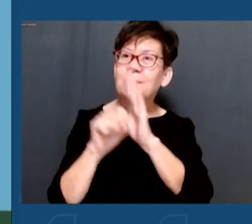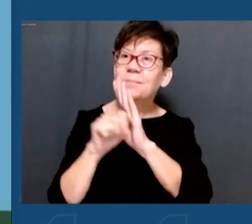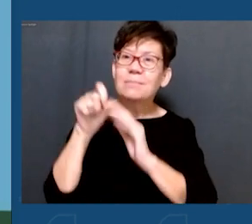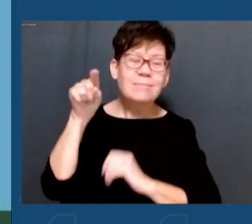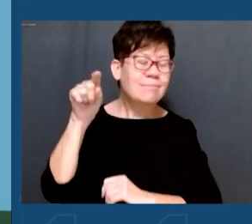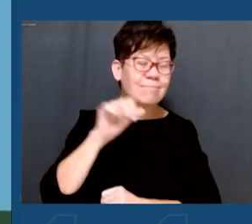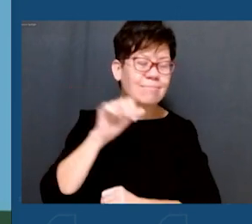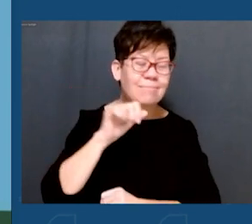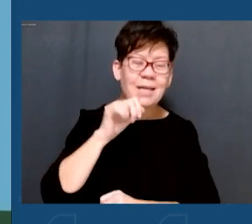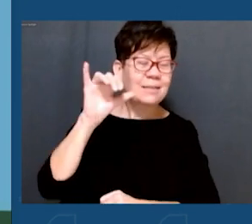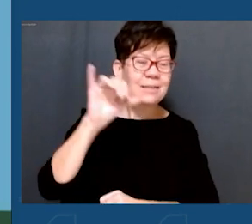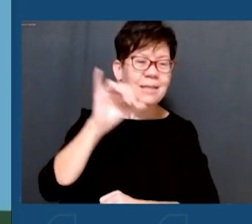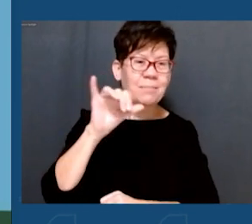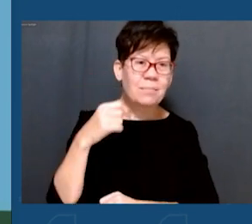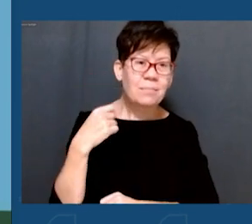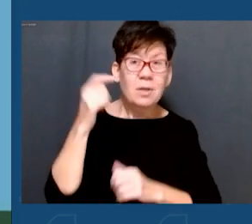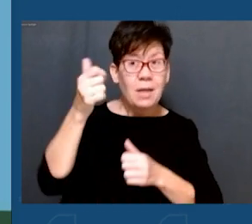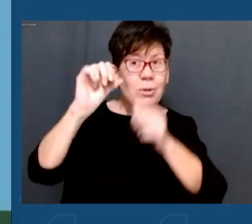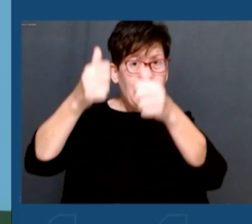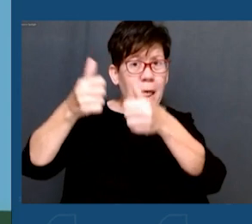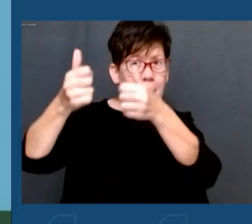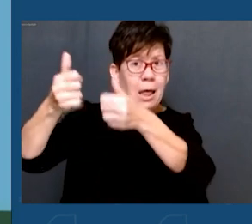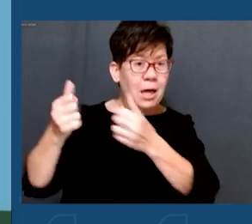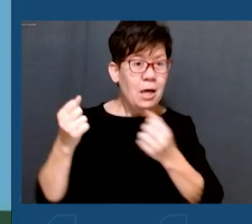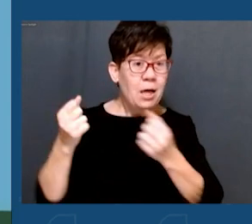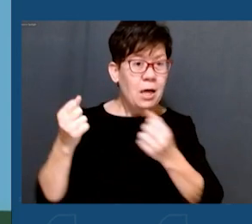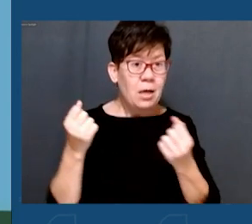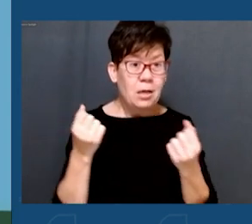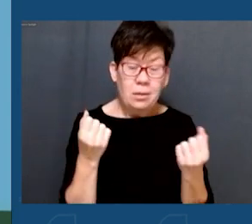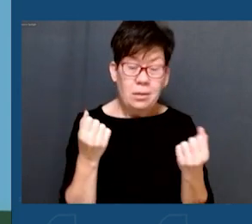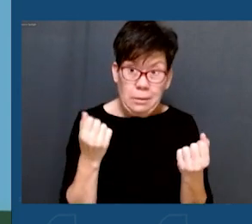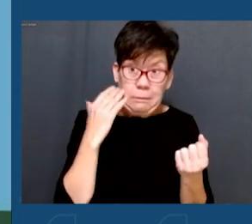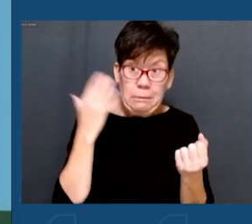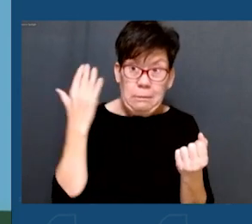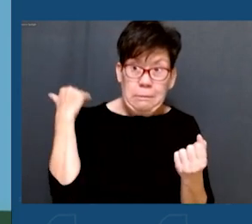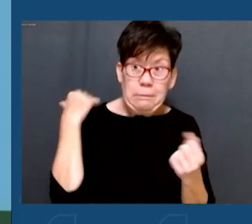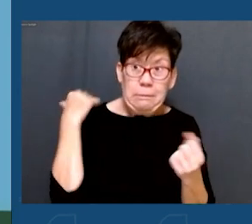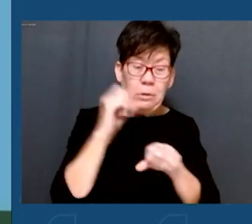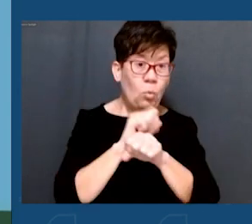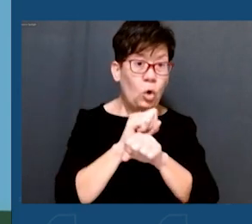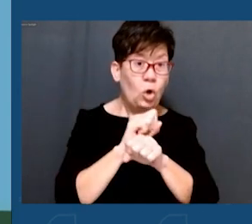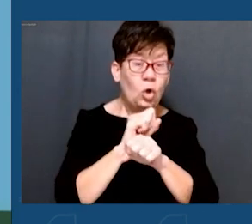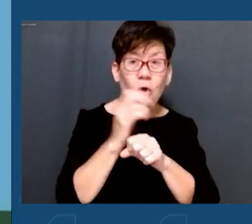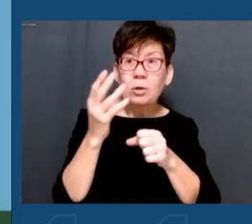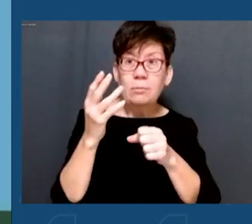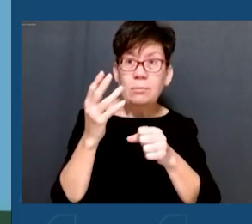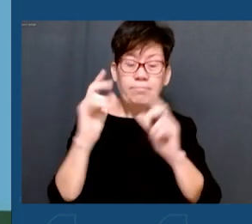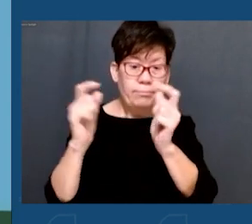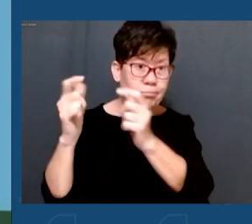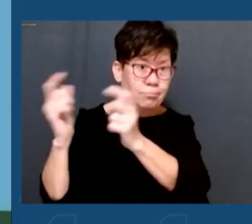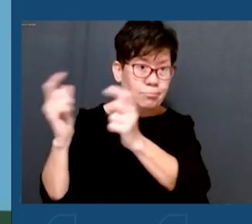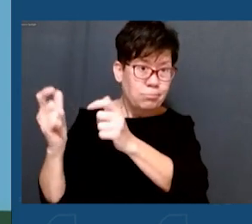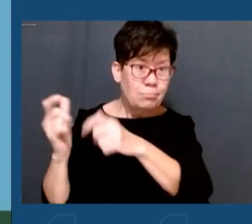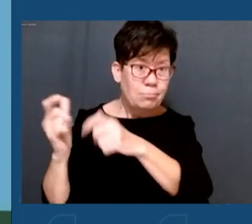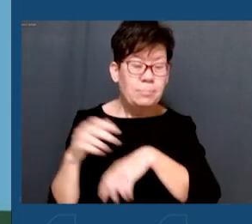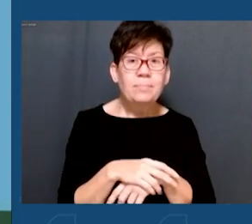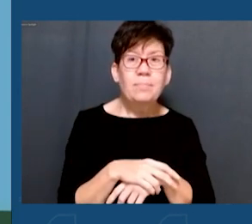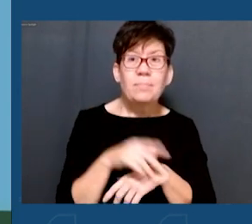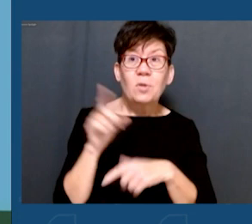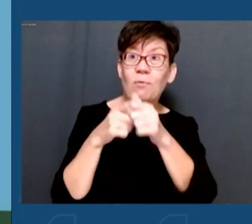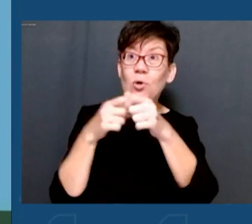was hard. When the jobs that powered this area, first electrified area, the power